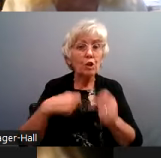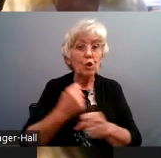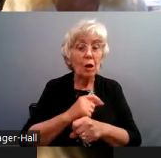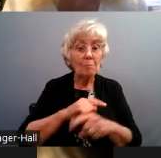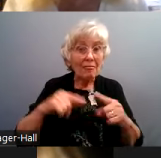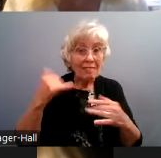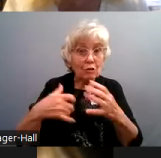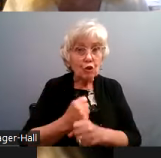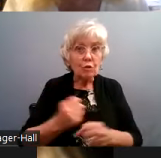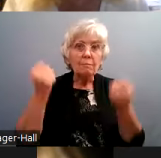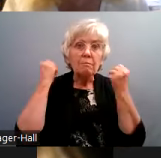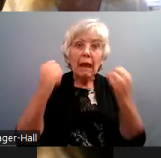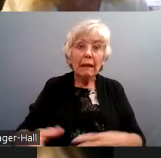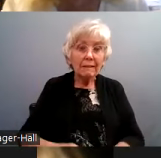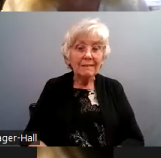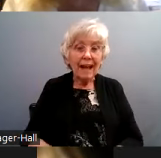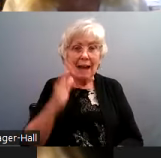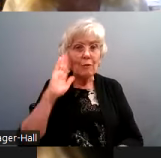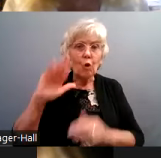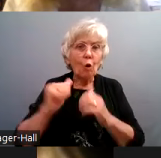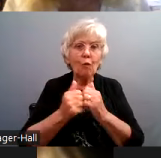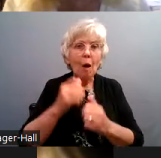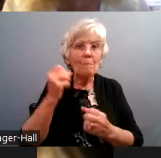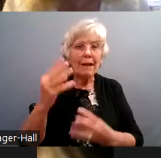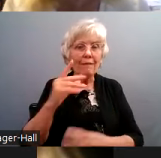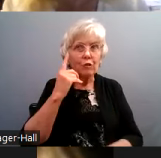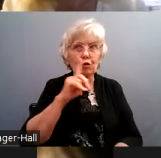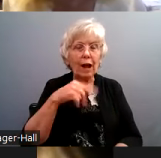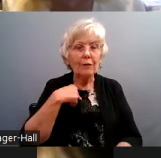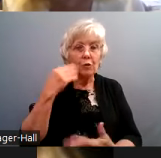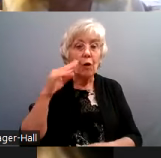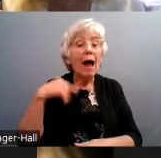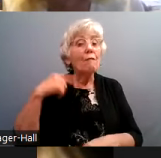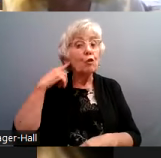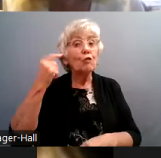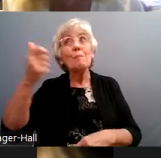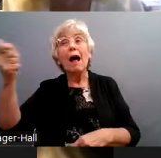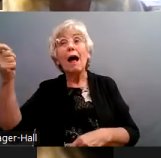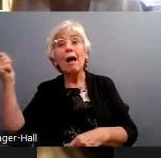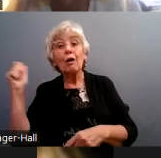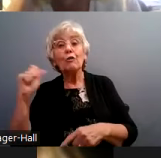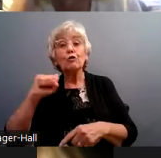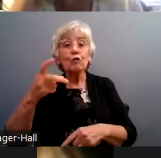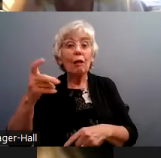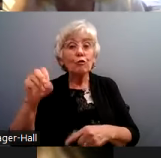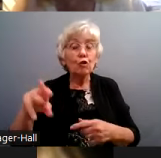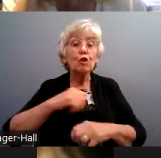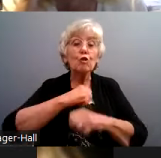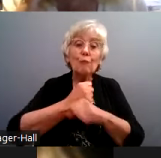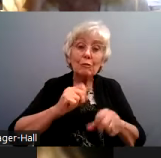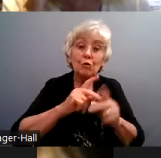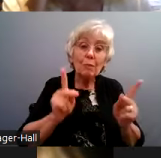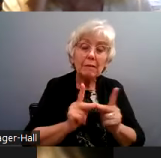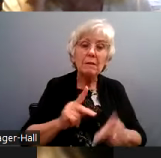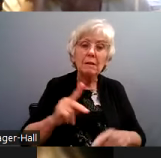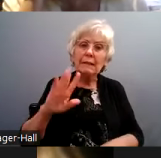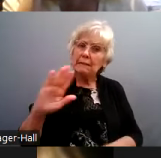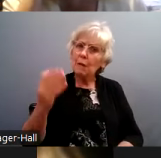lot. And from what I'm hearing from other shelters and rescues, that seems to be the norm. A lot of people are experiencing